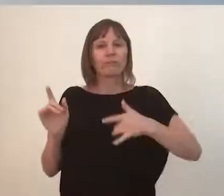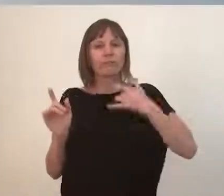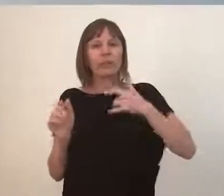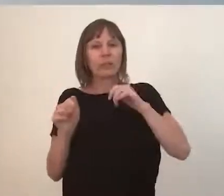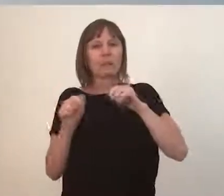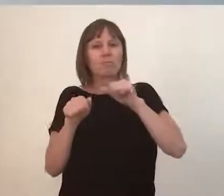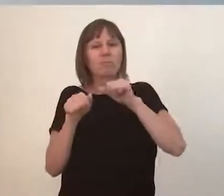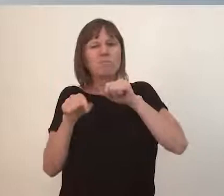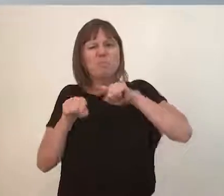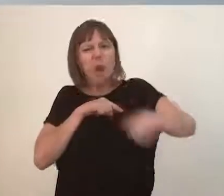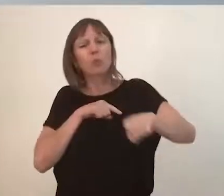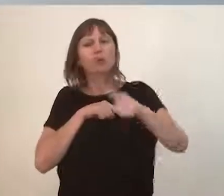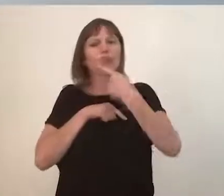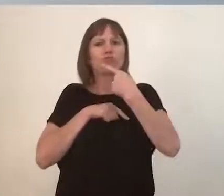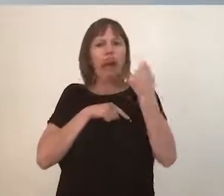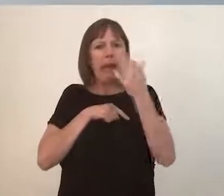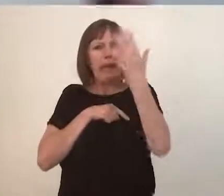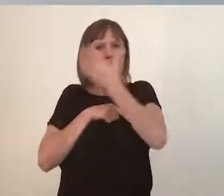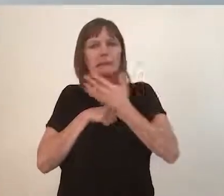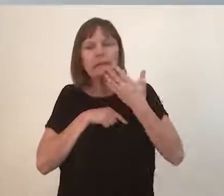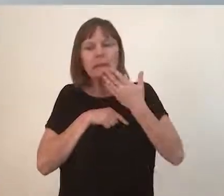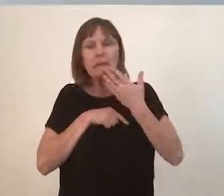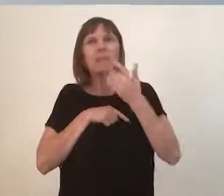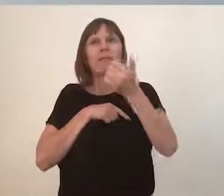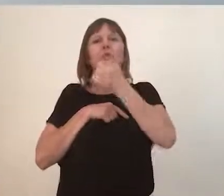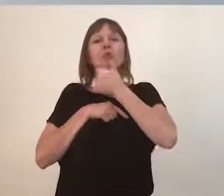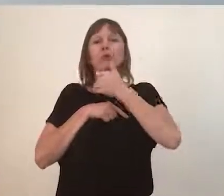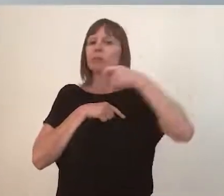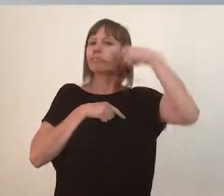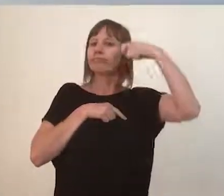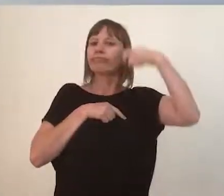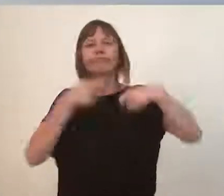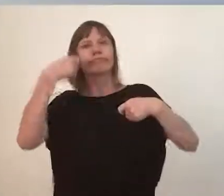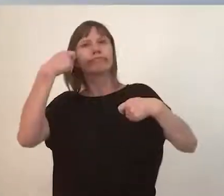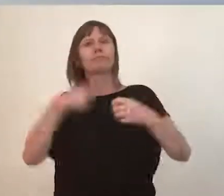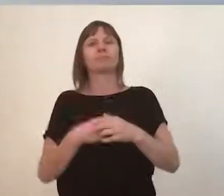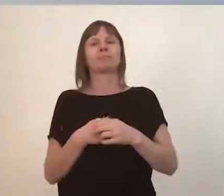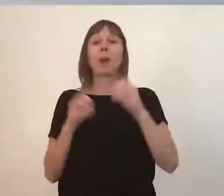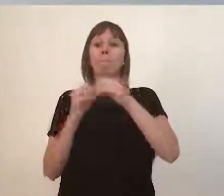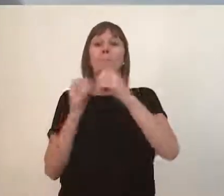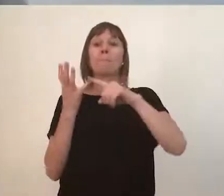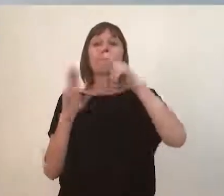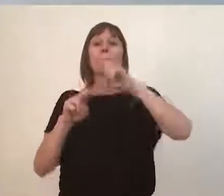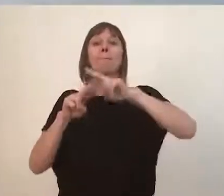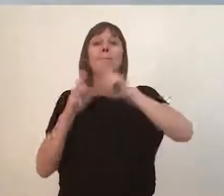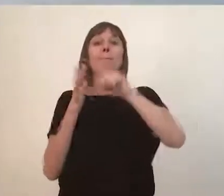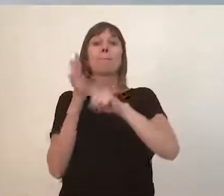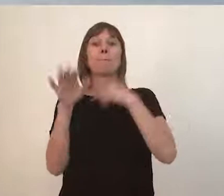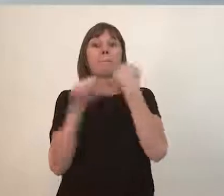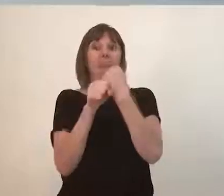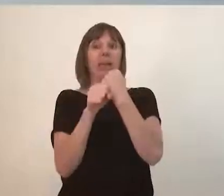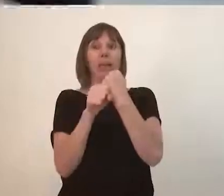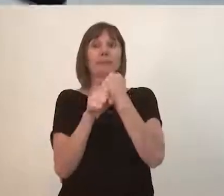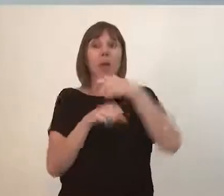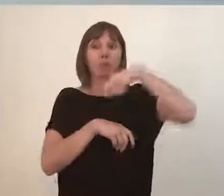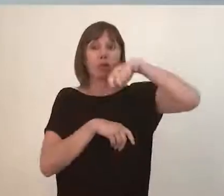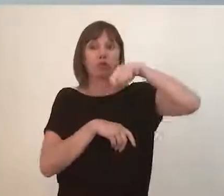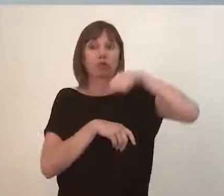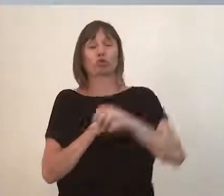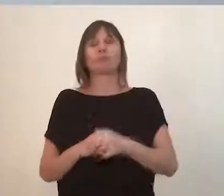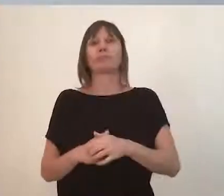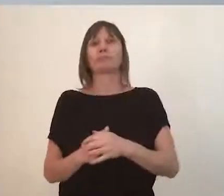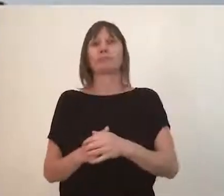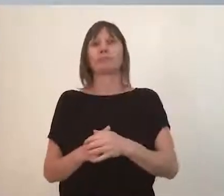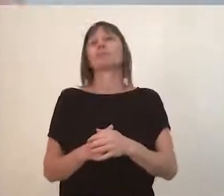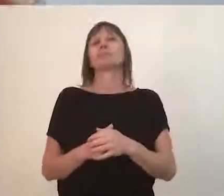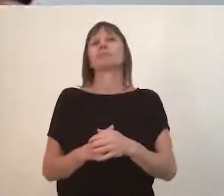of mapped out where I feel the most redness is, and then I use a buffing brush. Yeah, it's called a buffing, it